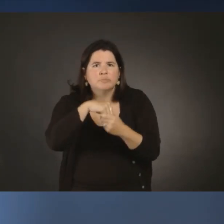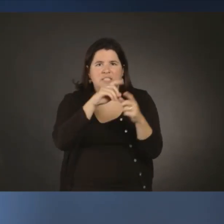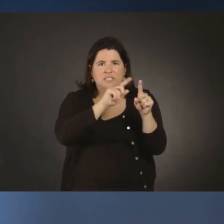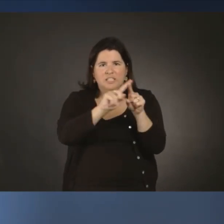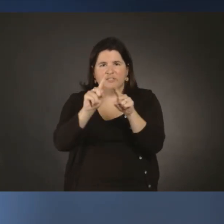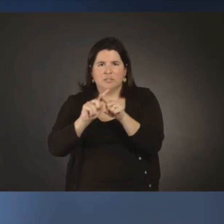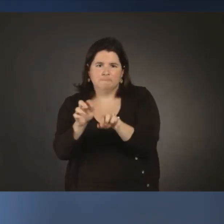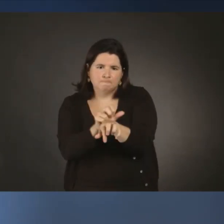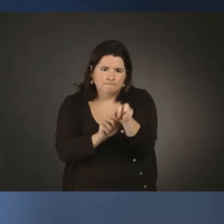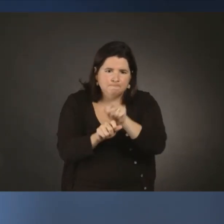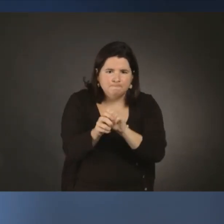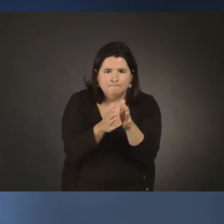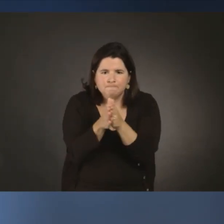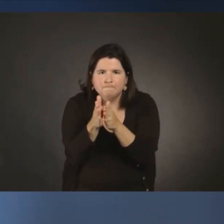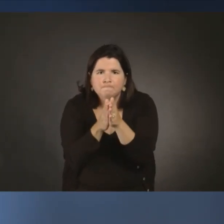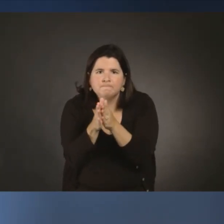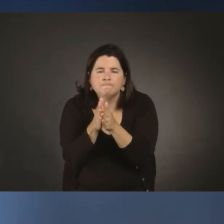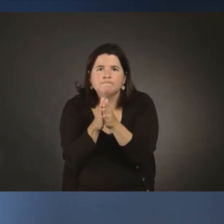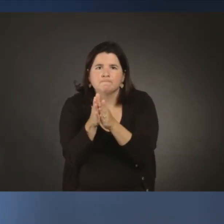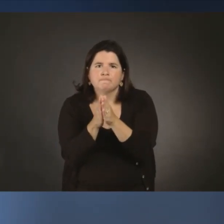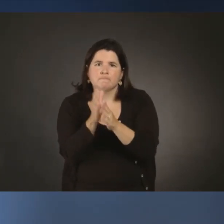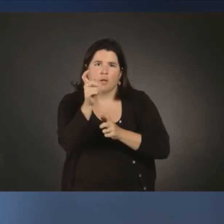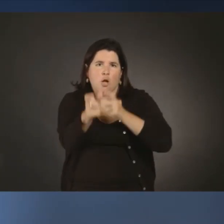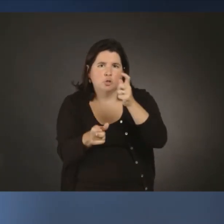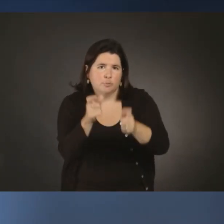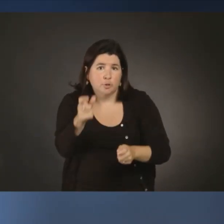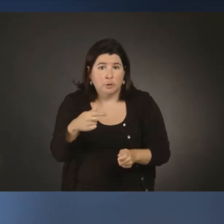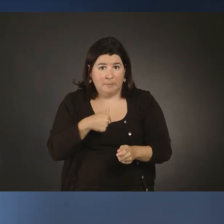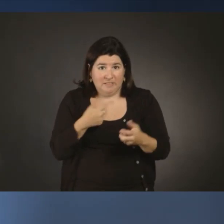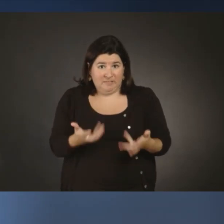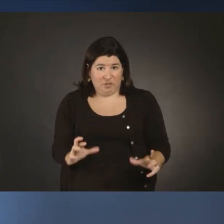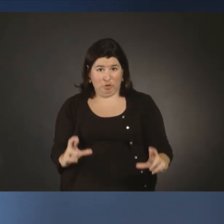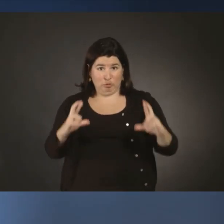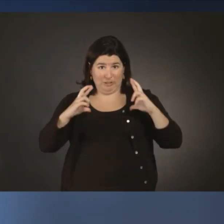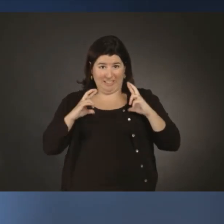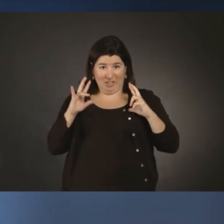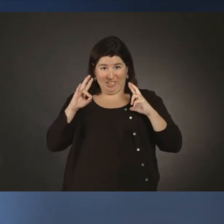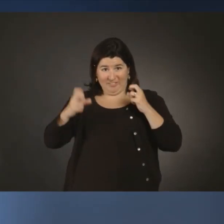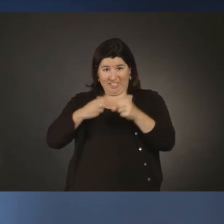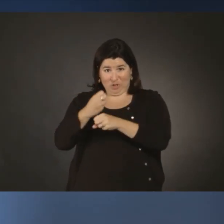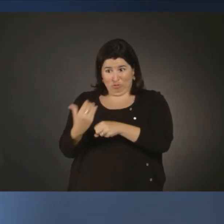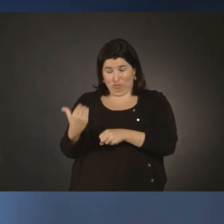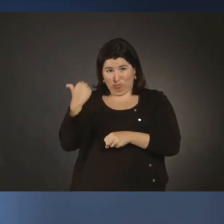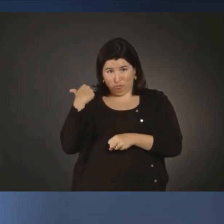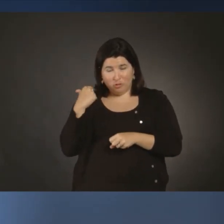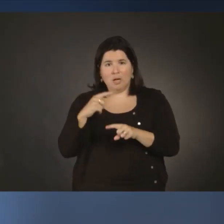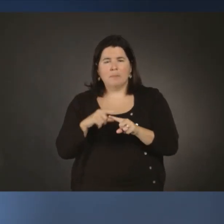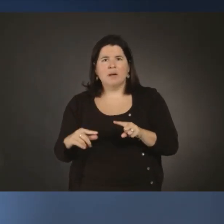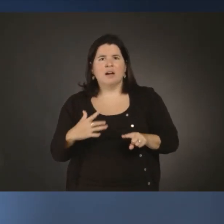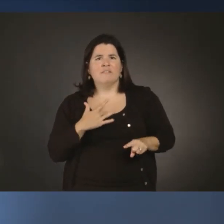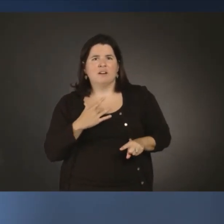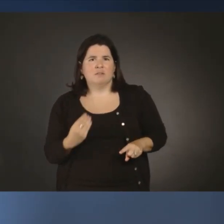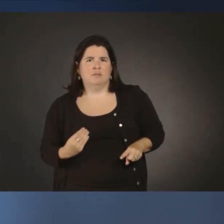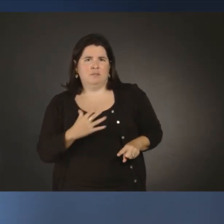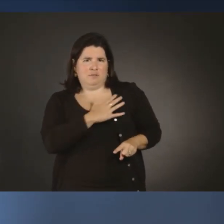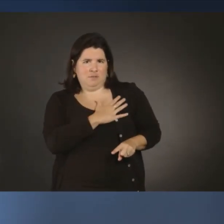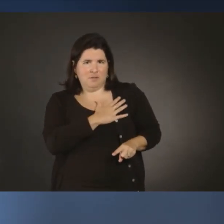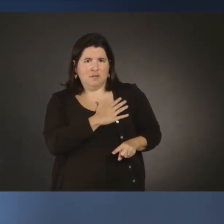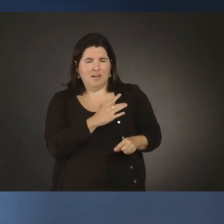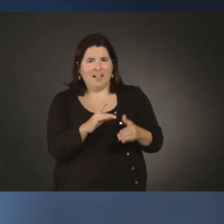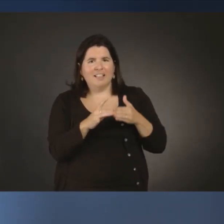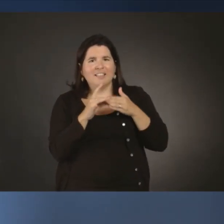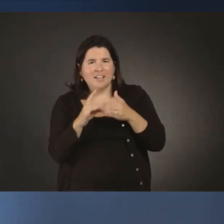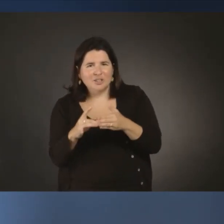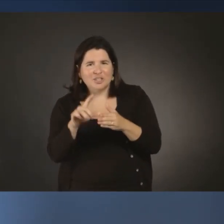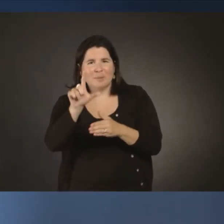and contribution. I've been retired for 7 years now, but it's very gratifying to me that under the leadership of Lee Fox